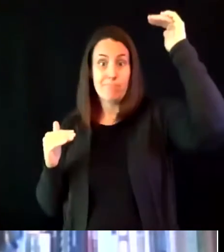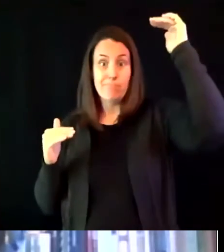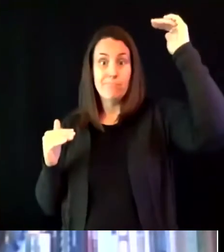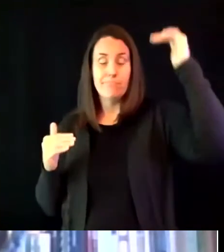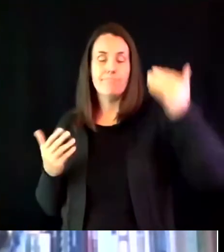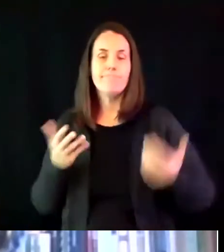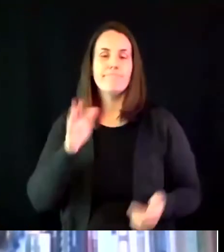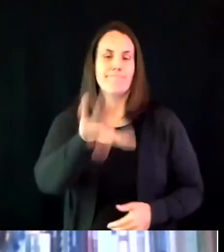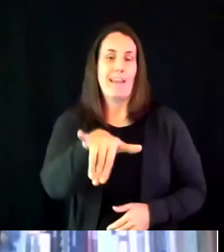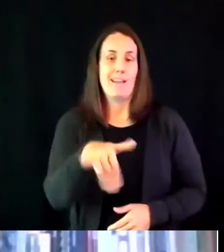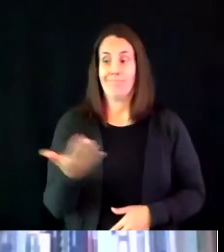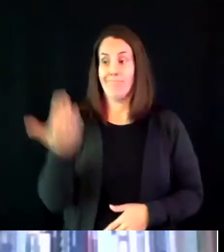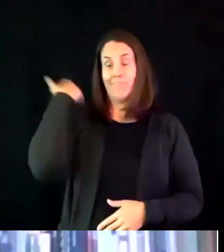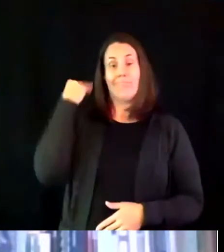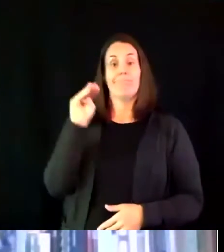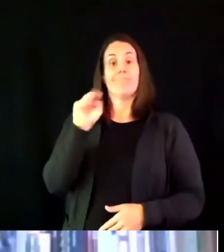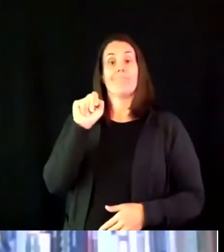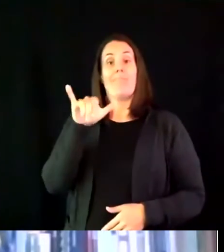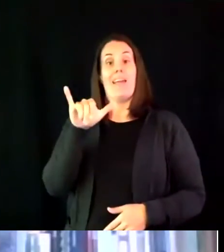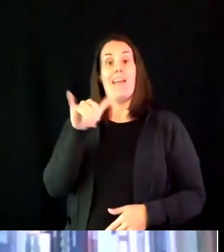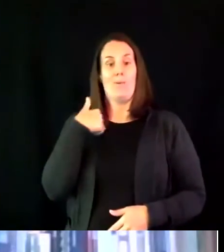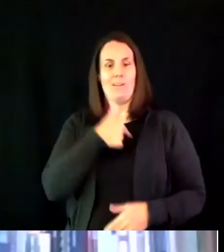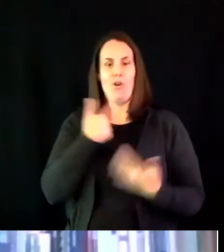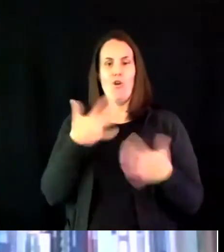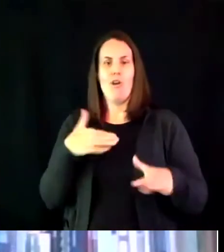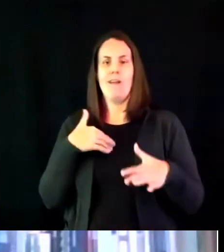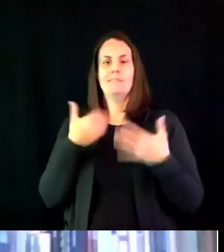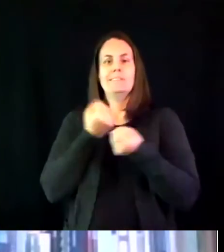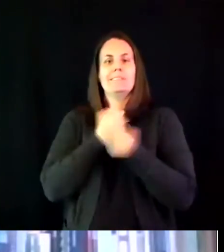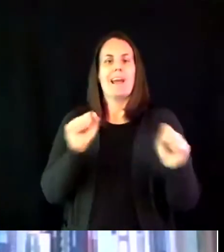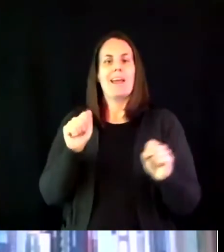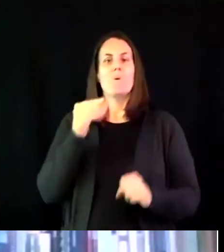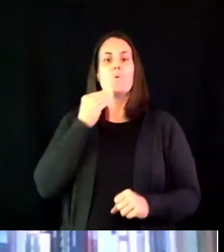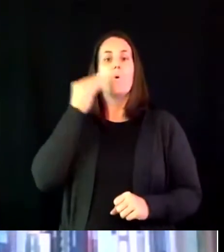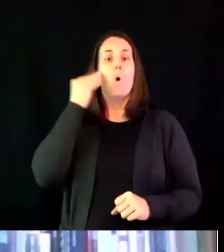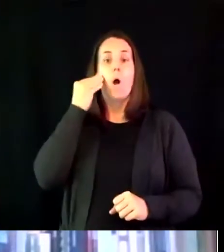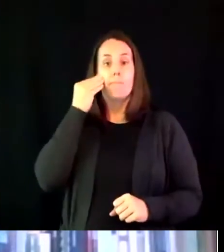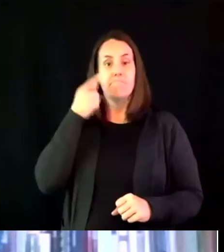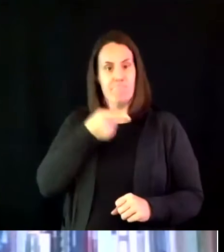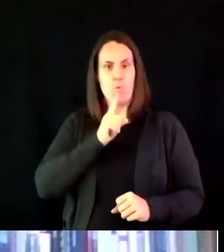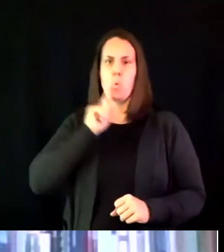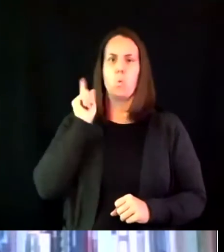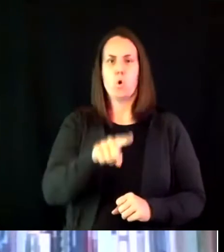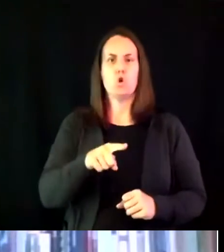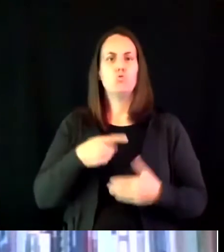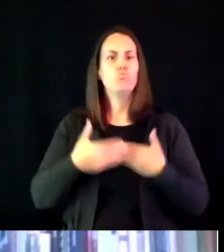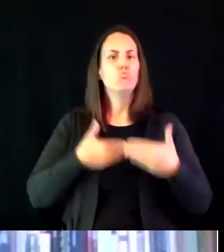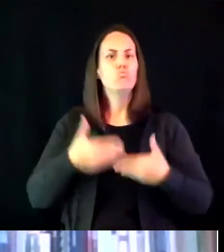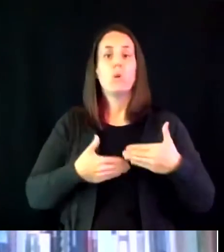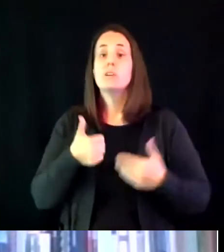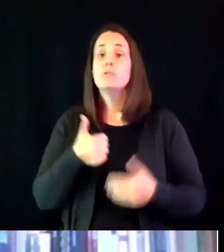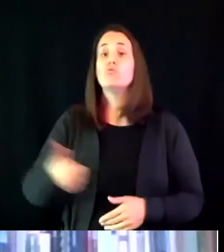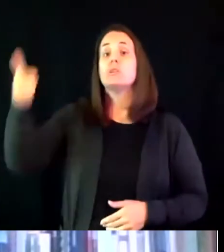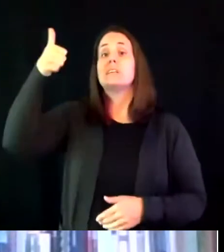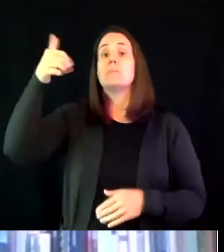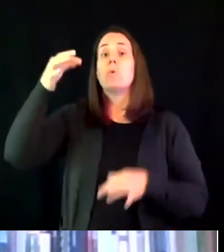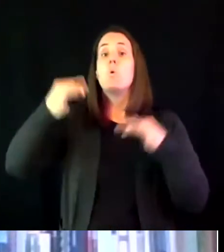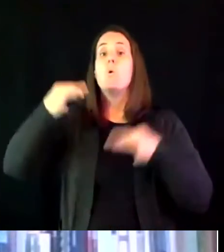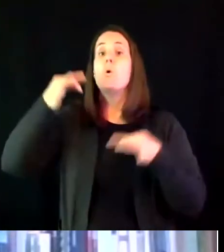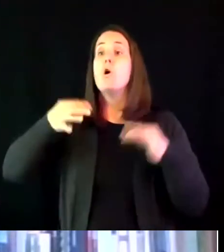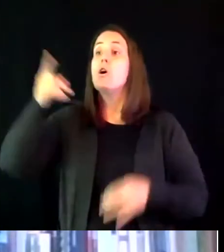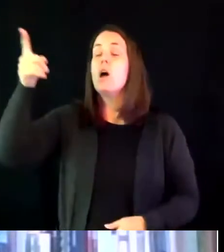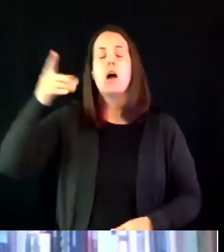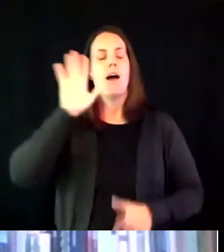Home. And the next day, in fact, that evening, Wisconsin was fully open with very